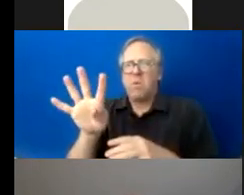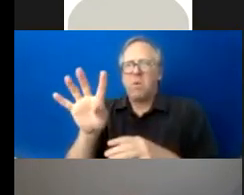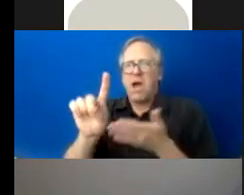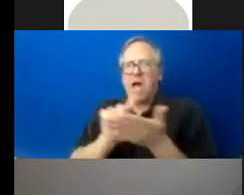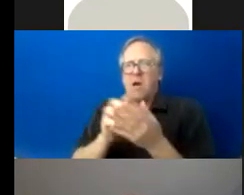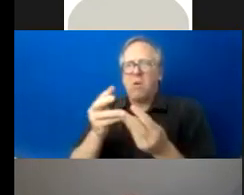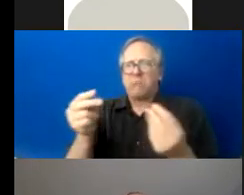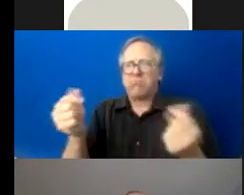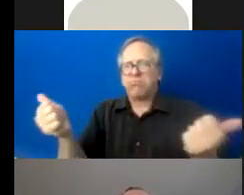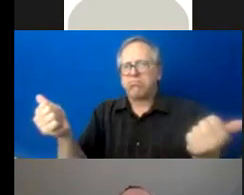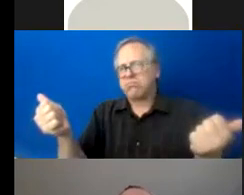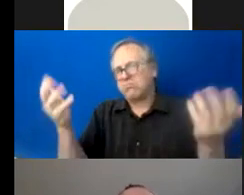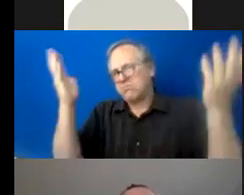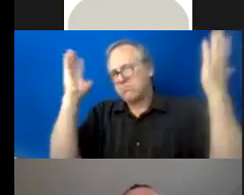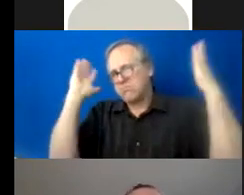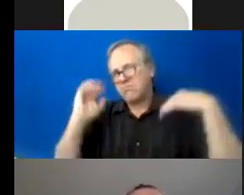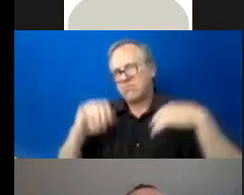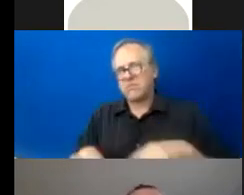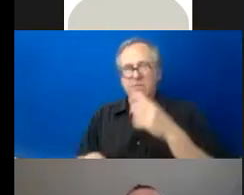So it takes around 2 weeks after getting